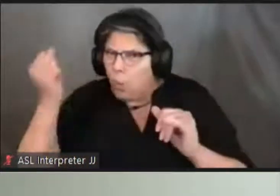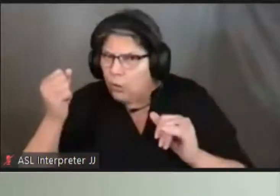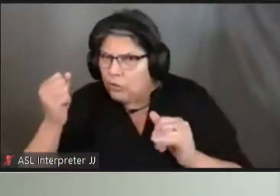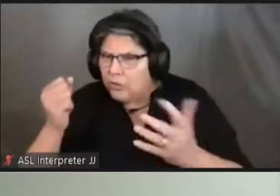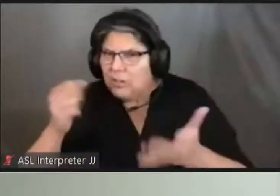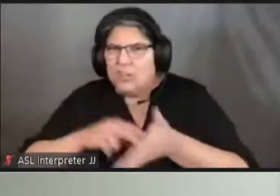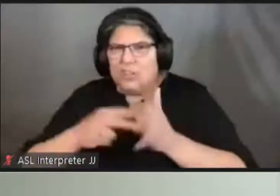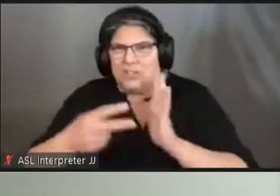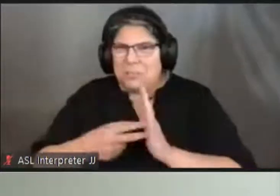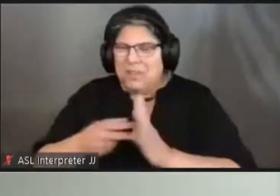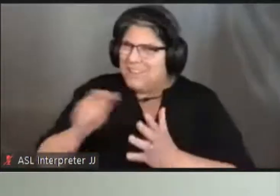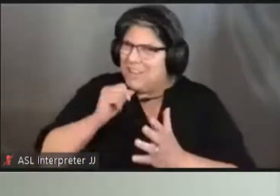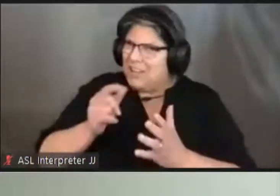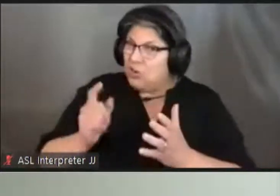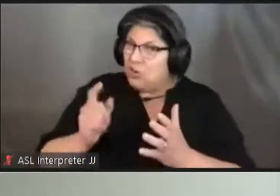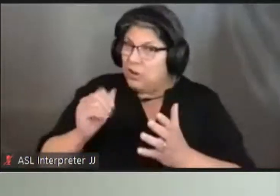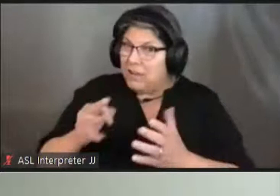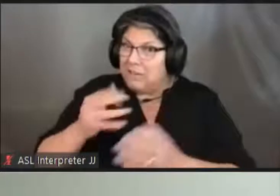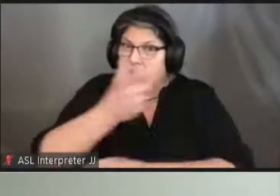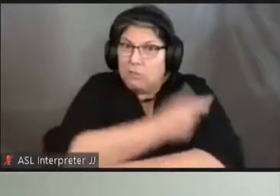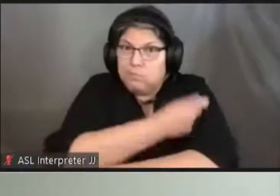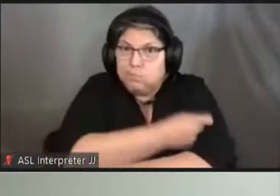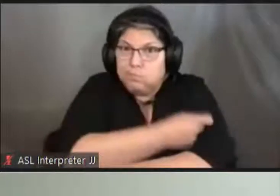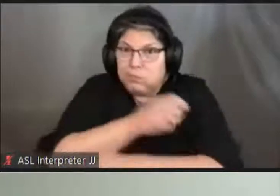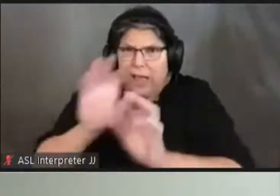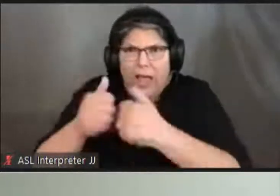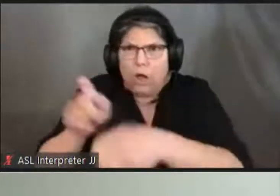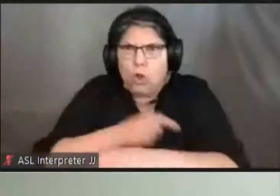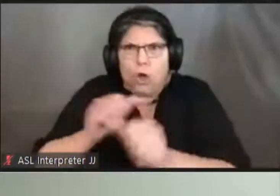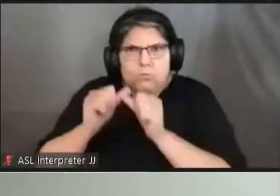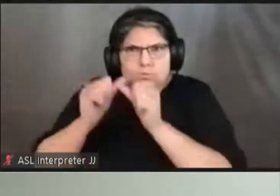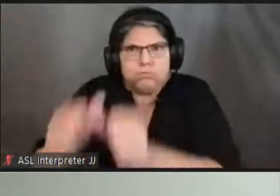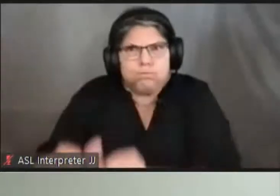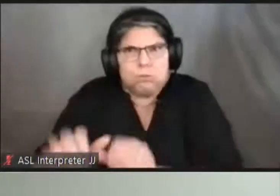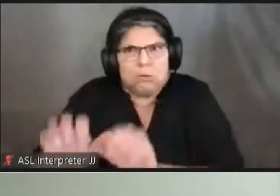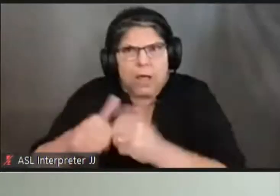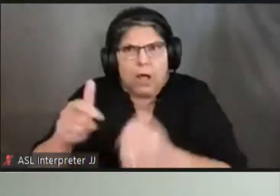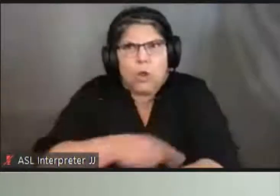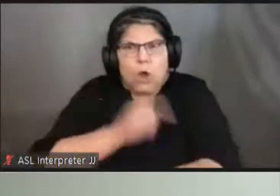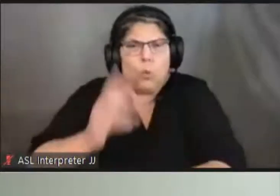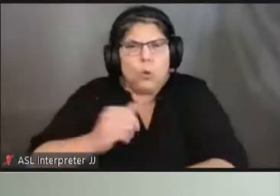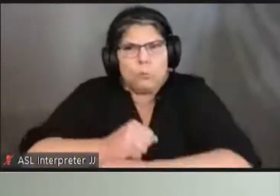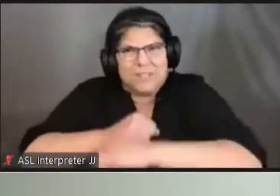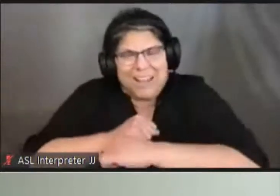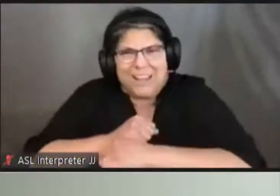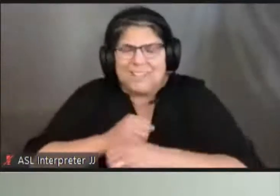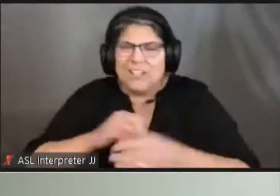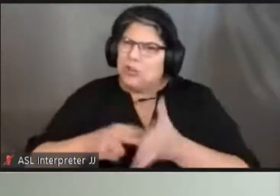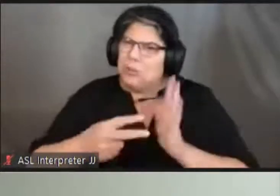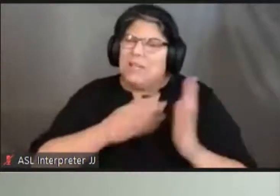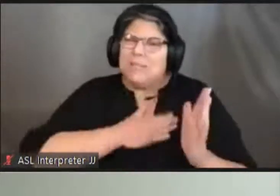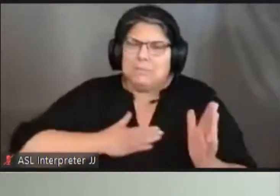of immunity and transmission. If a person contacts COVID 2